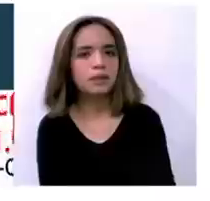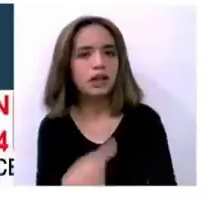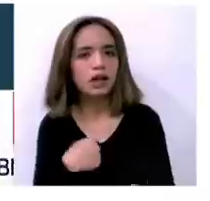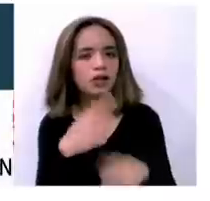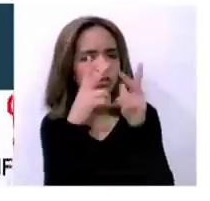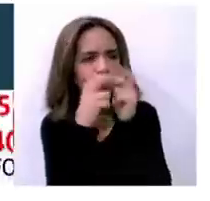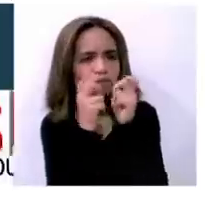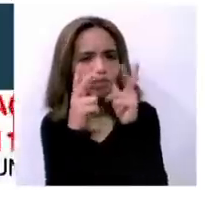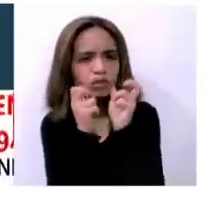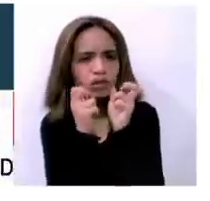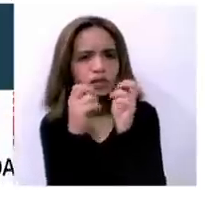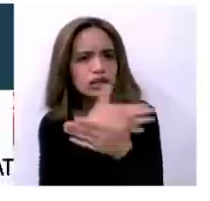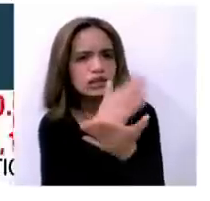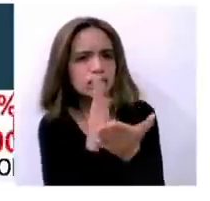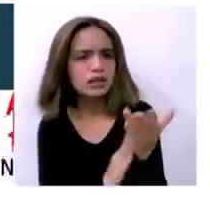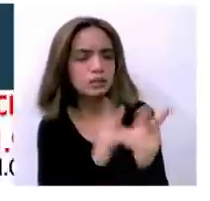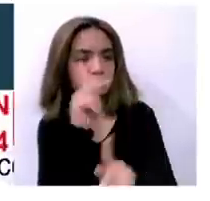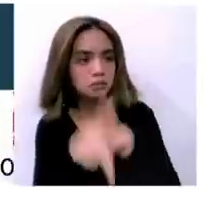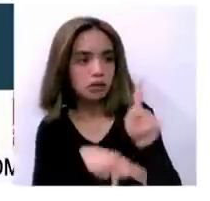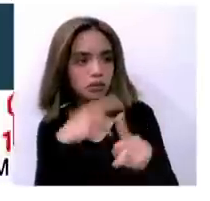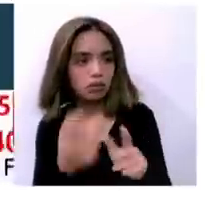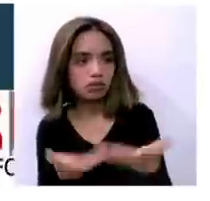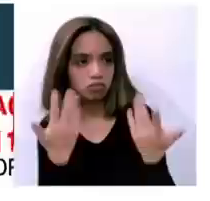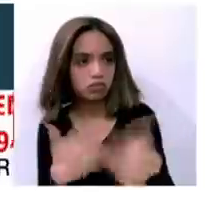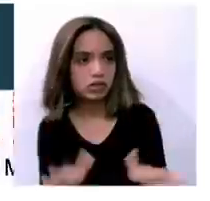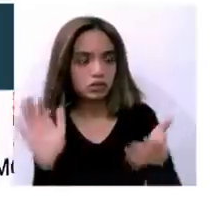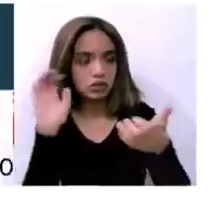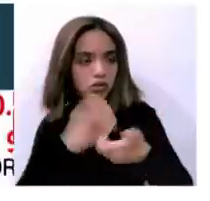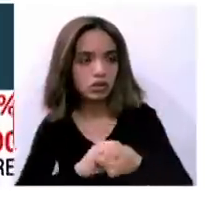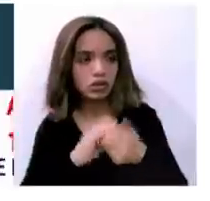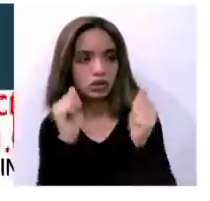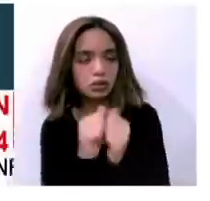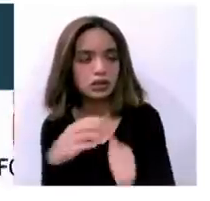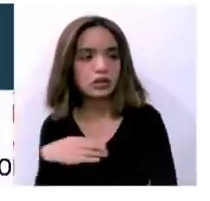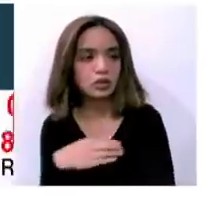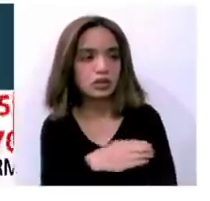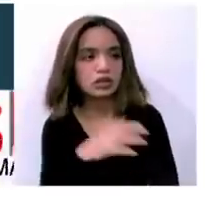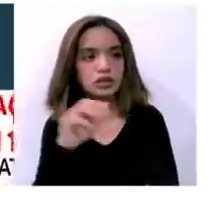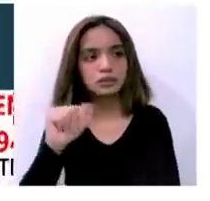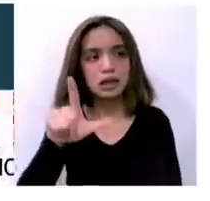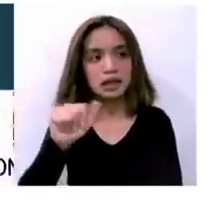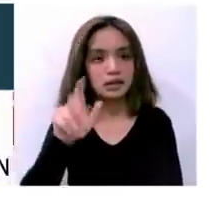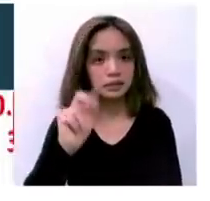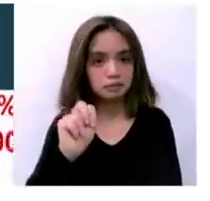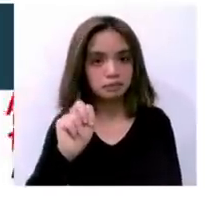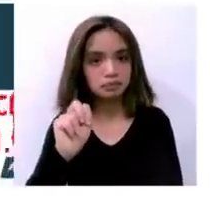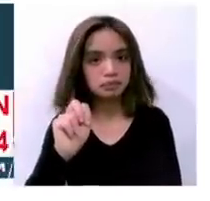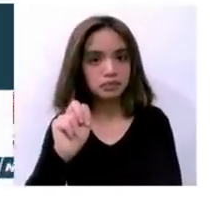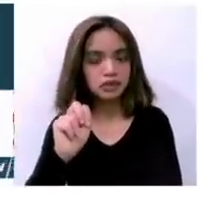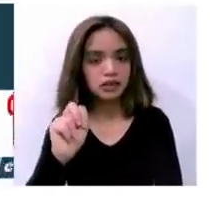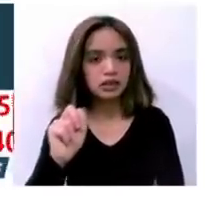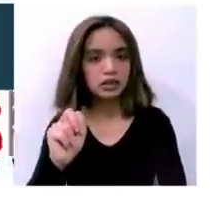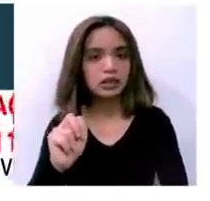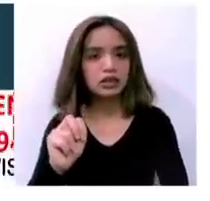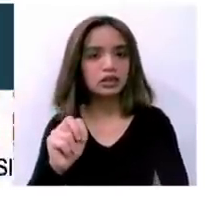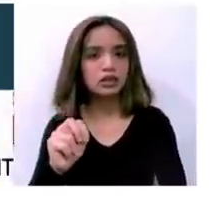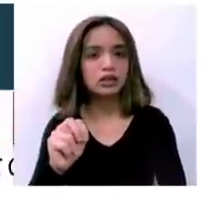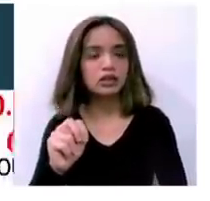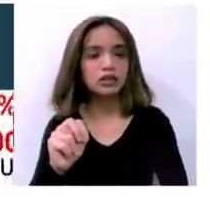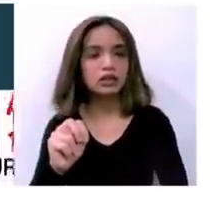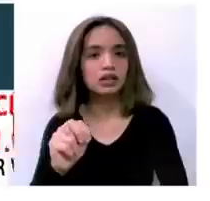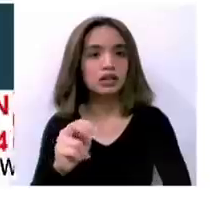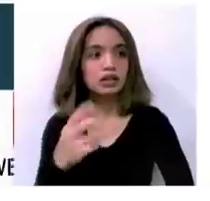that some people allied with Congressman Alan Peter Cayetano have also jumped ship and are now helping